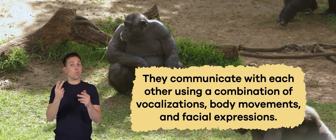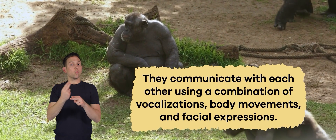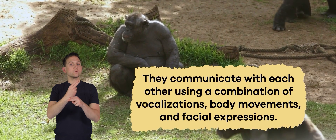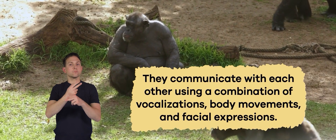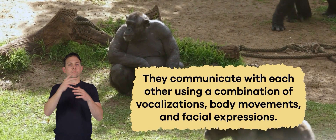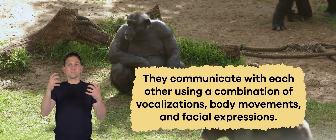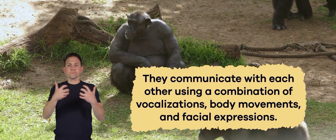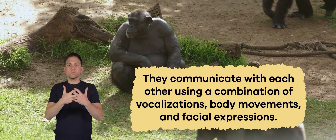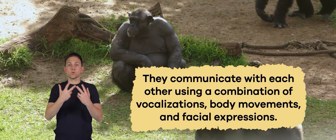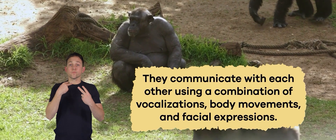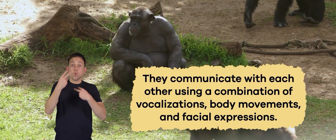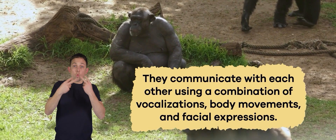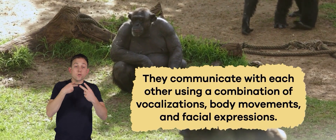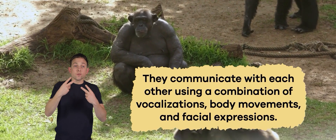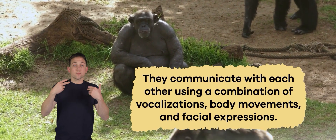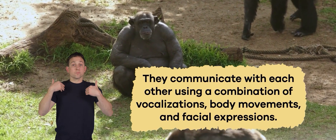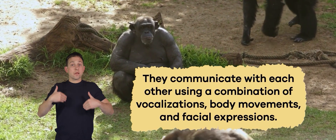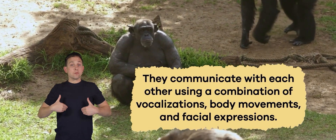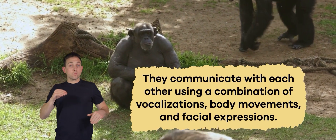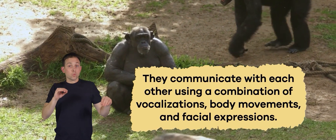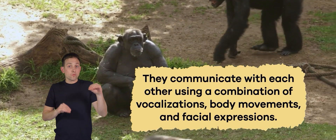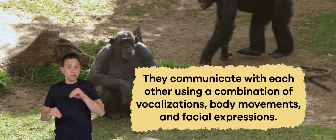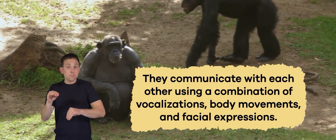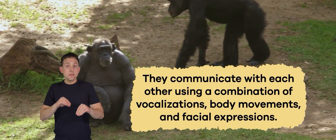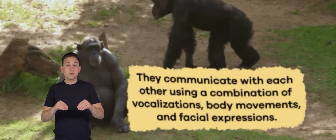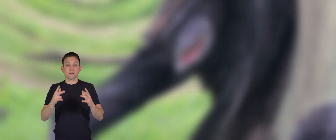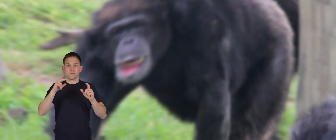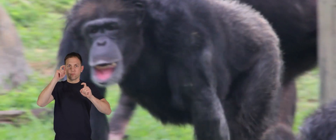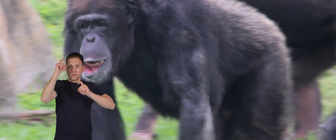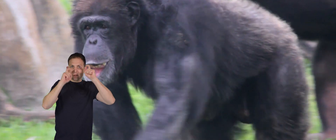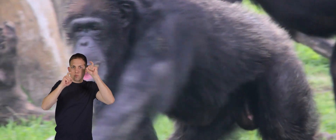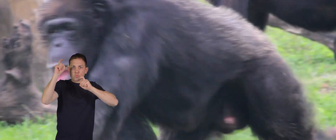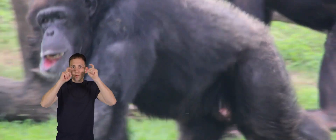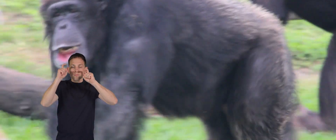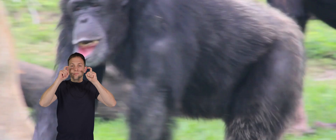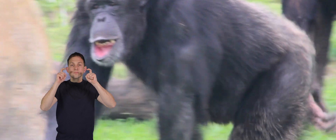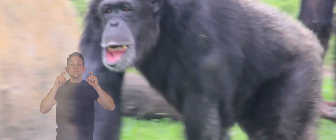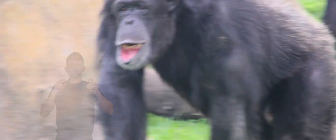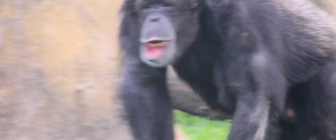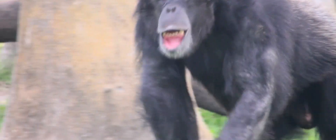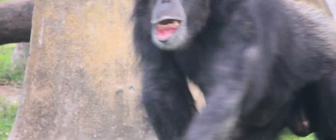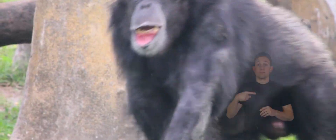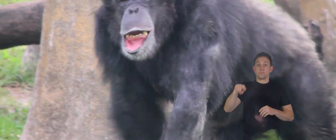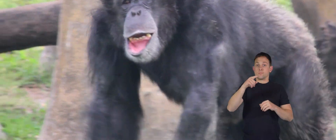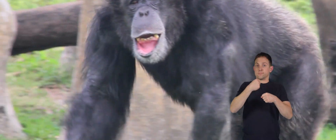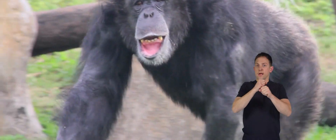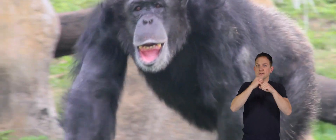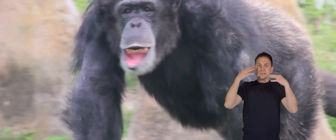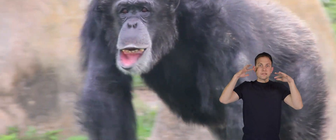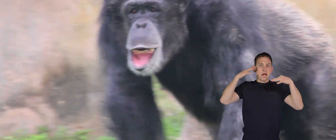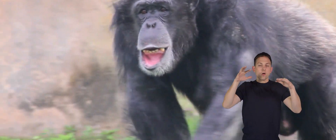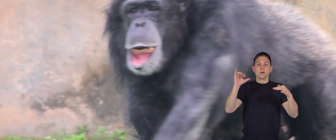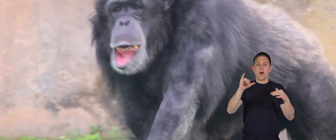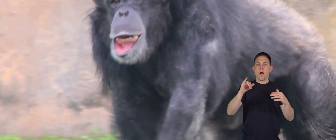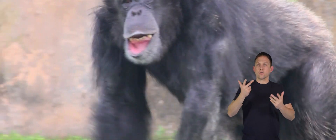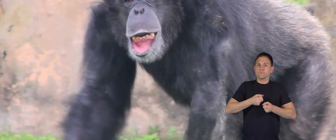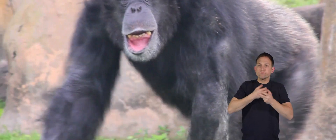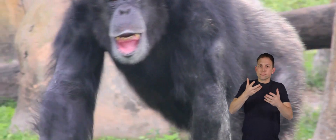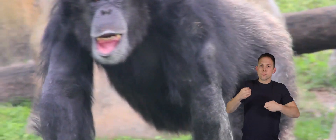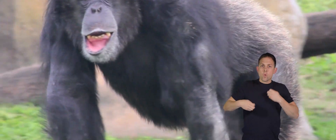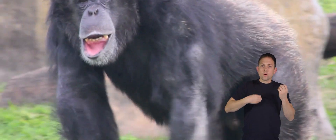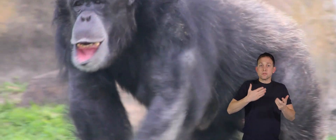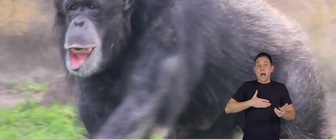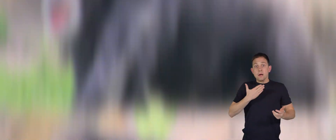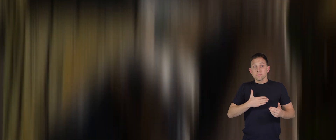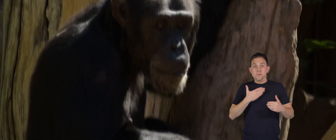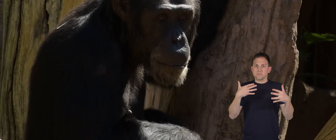vocalizations movements movements and facial expressions they can make sounds to convey emotions like happiness fear or